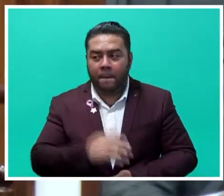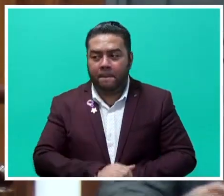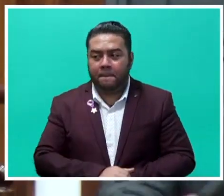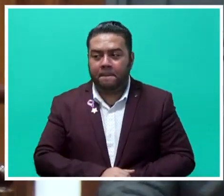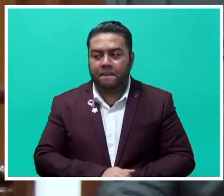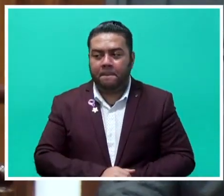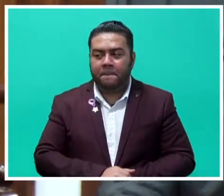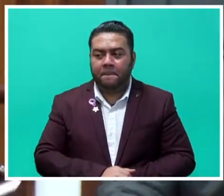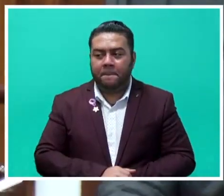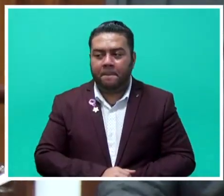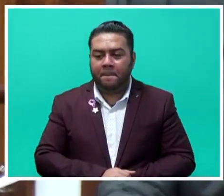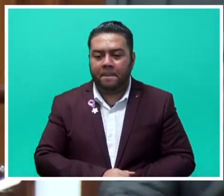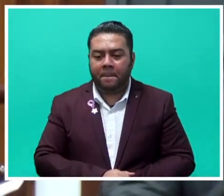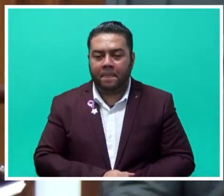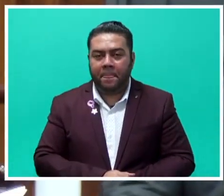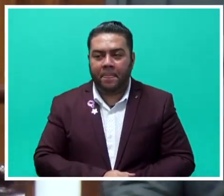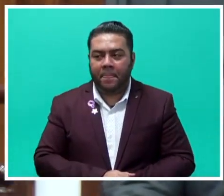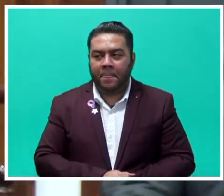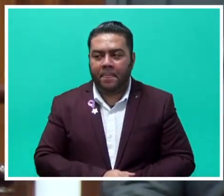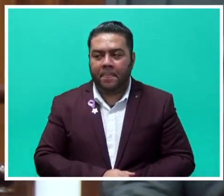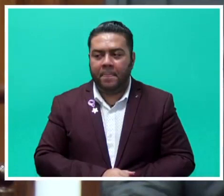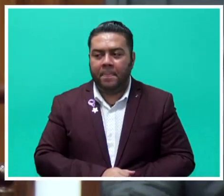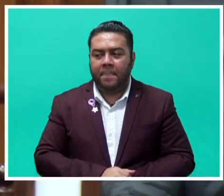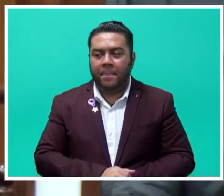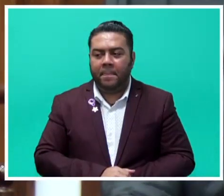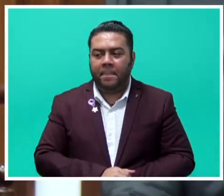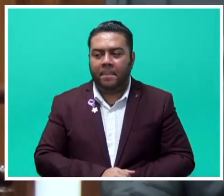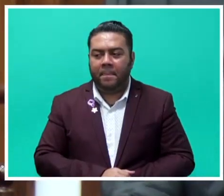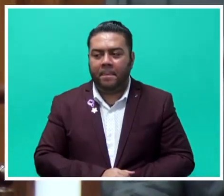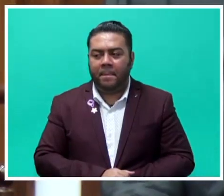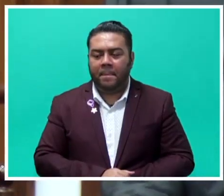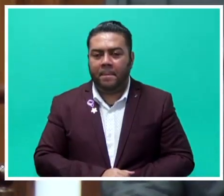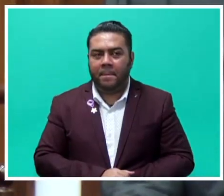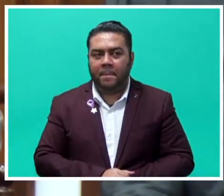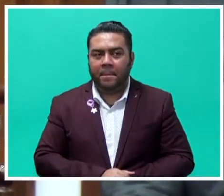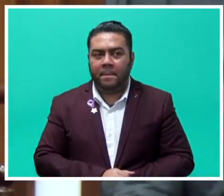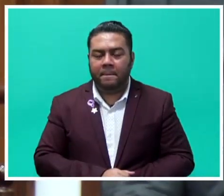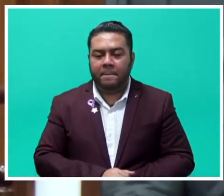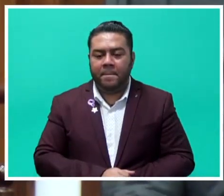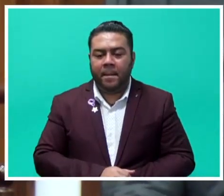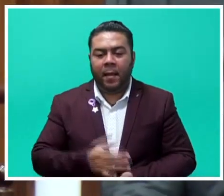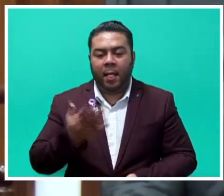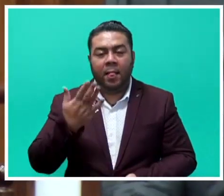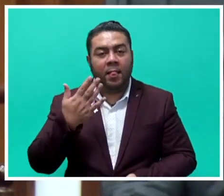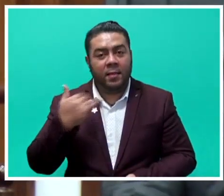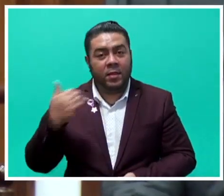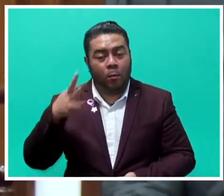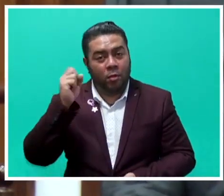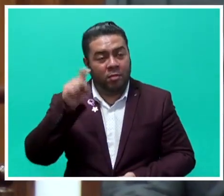accidental fires can have devastating consequences for homeowners, leaving them without a place to call